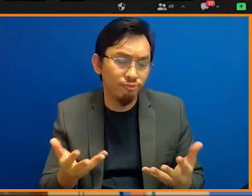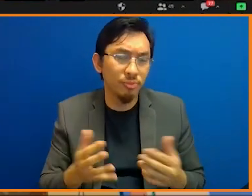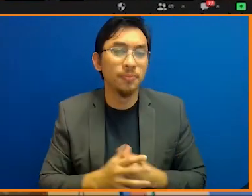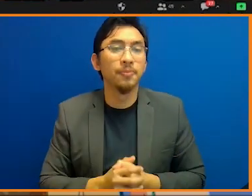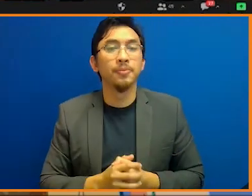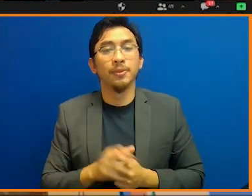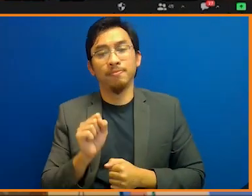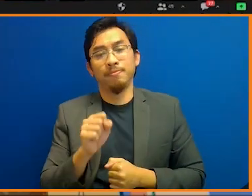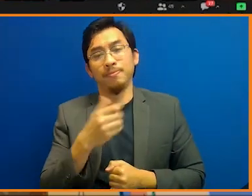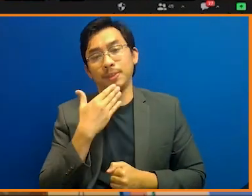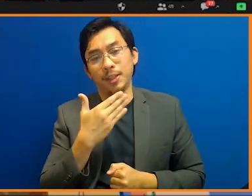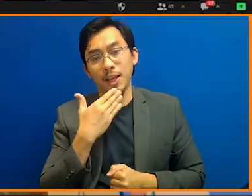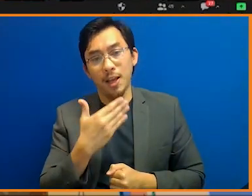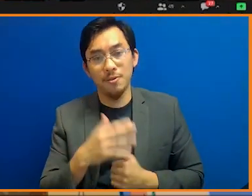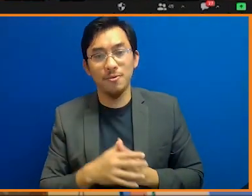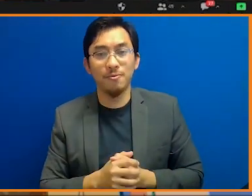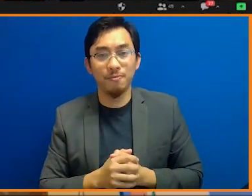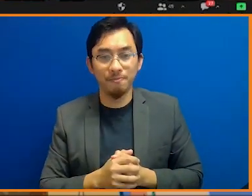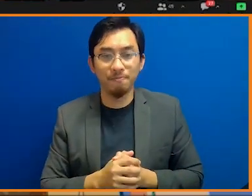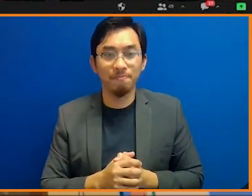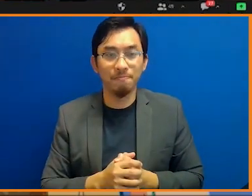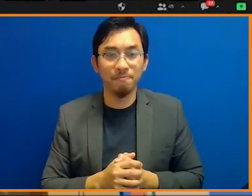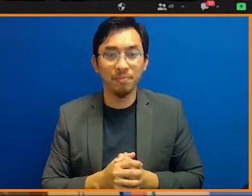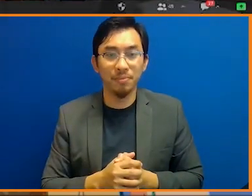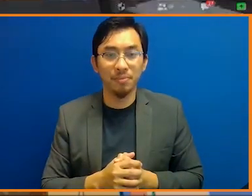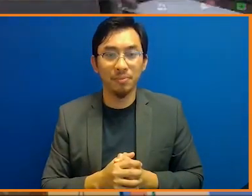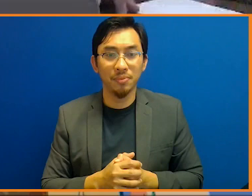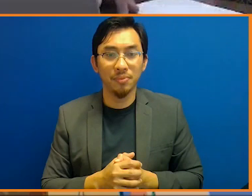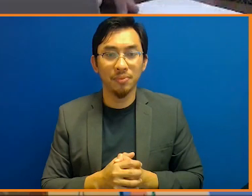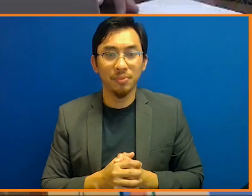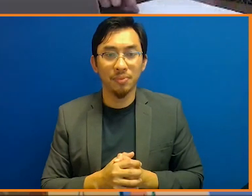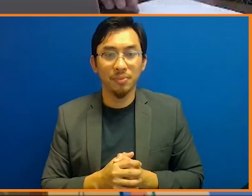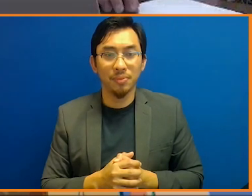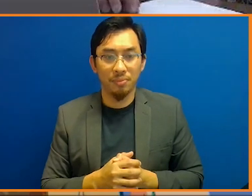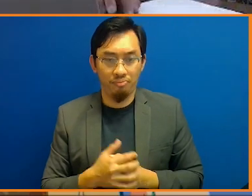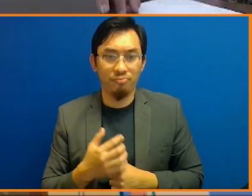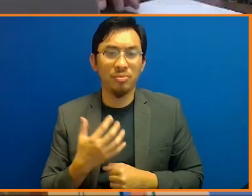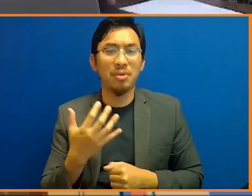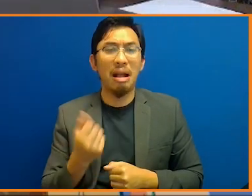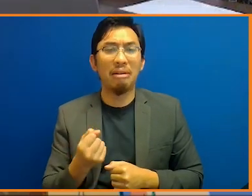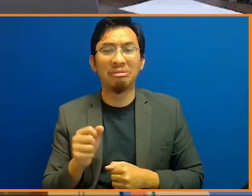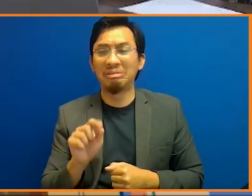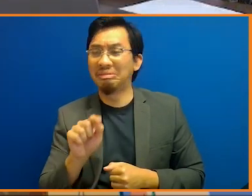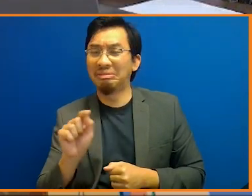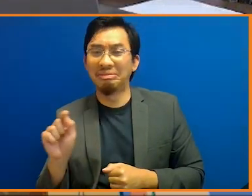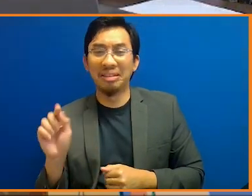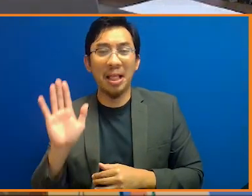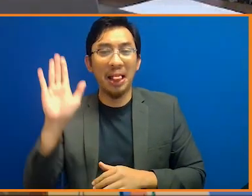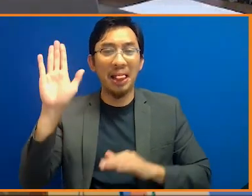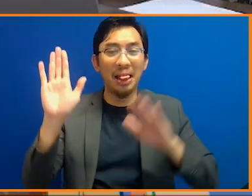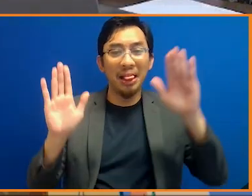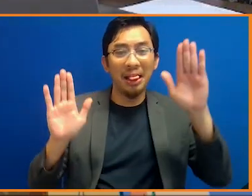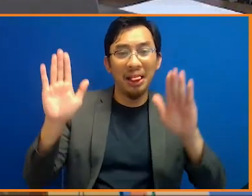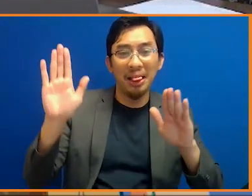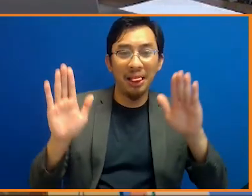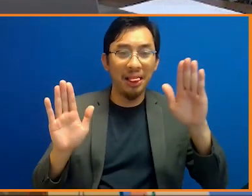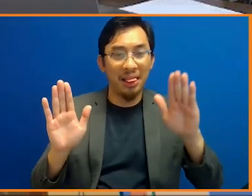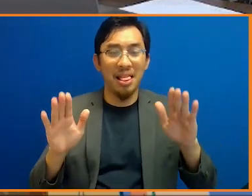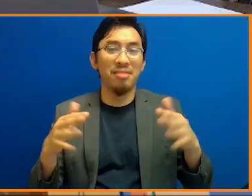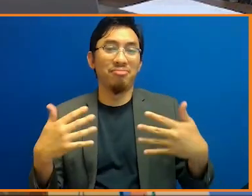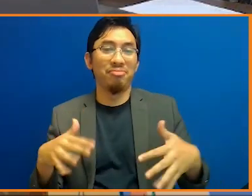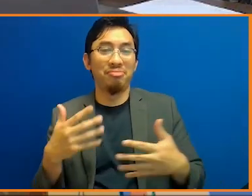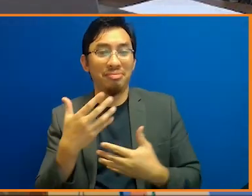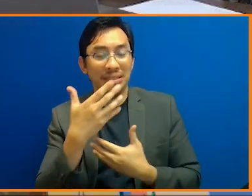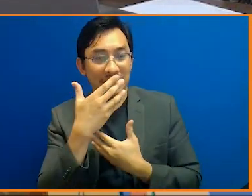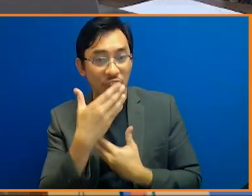Yeah, thank you. Yeah, I think we still have a lot of participants that raised their